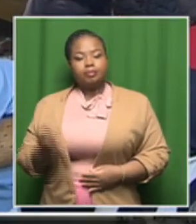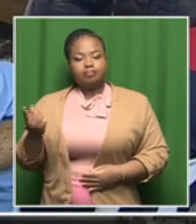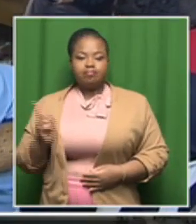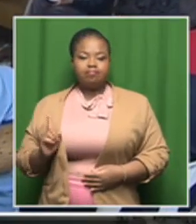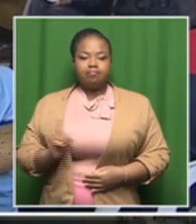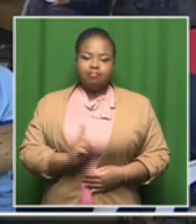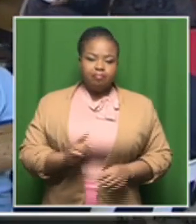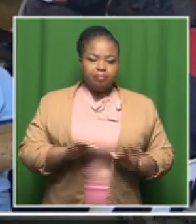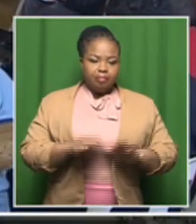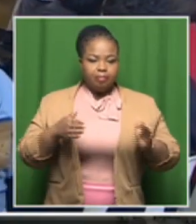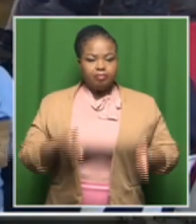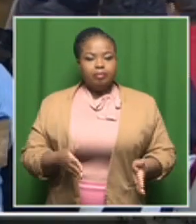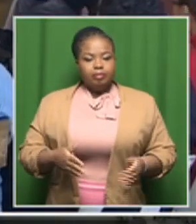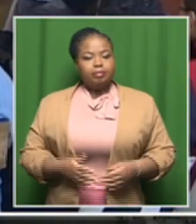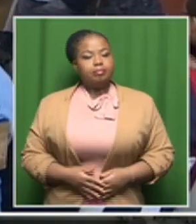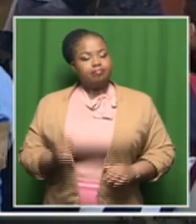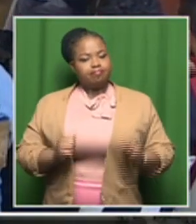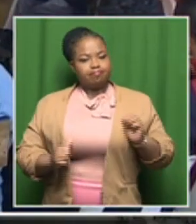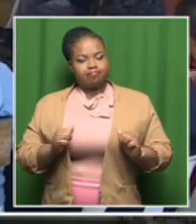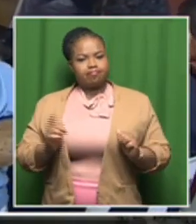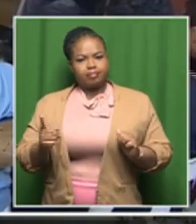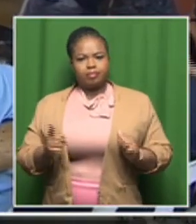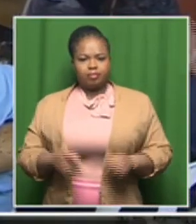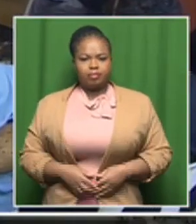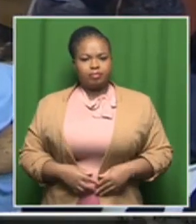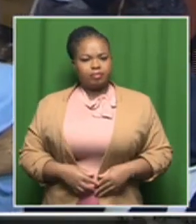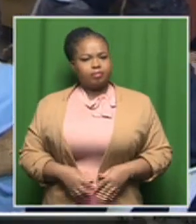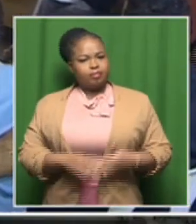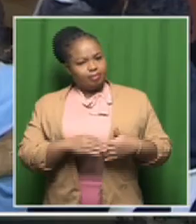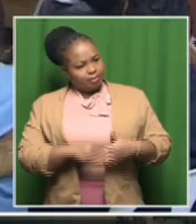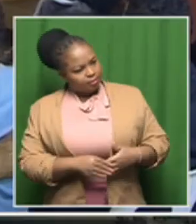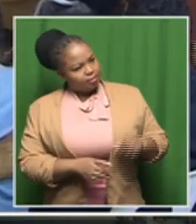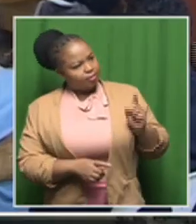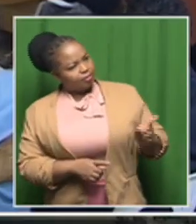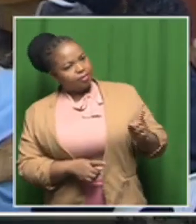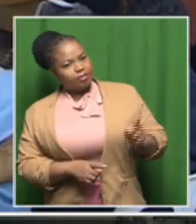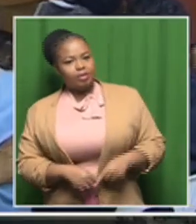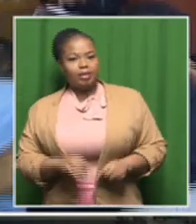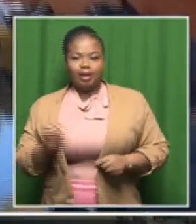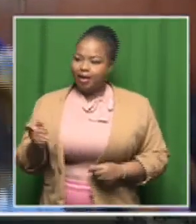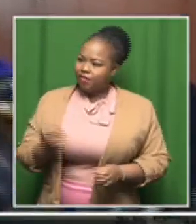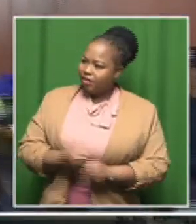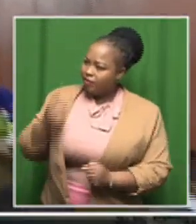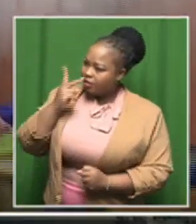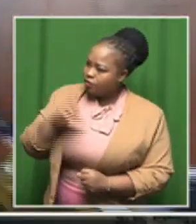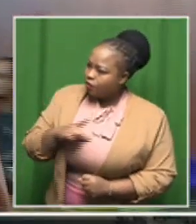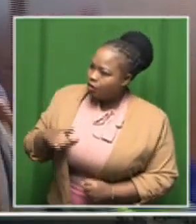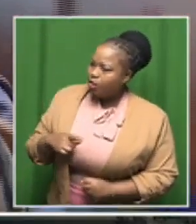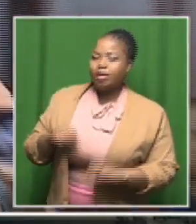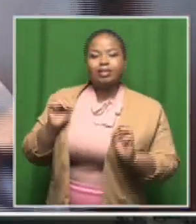the stage, and Evita would say, "Oh, dis is so lekker om te sien. Oh, Archbishop